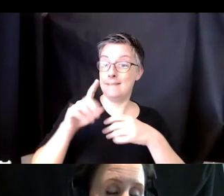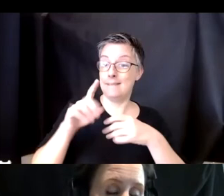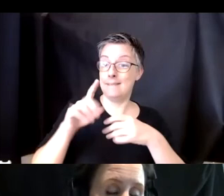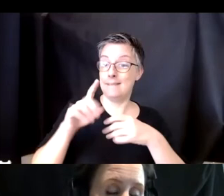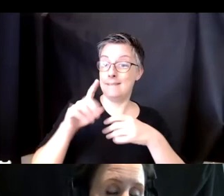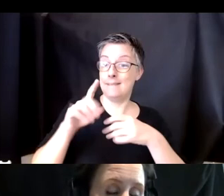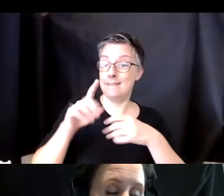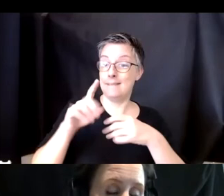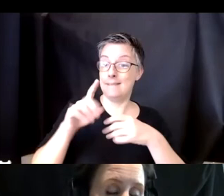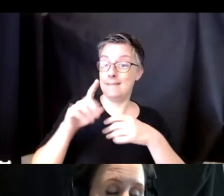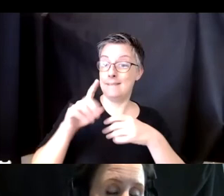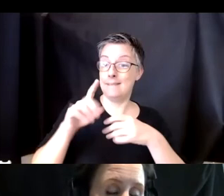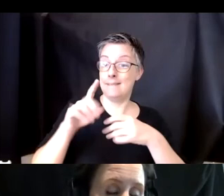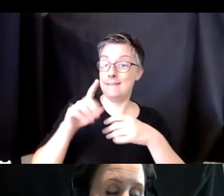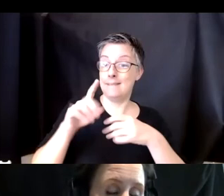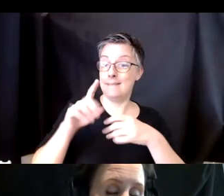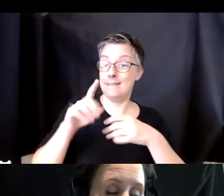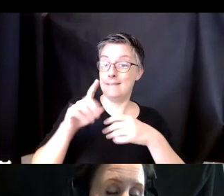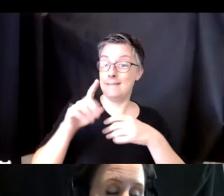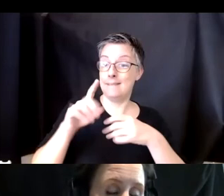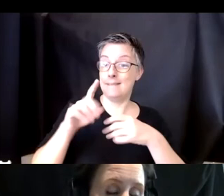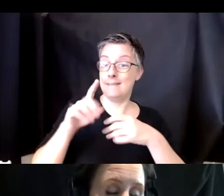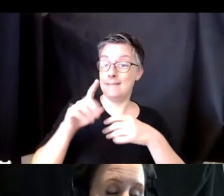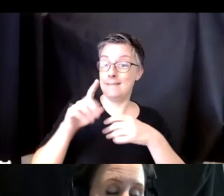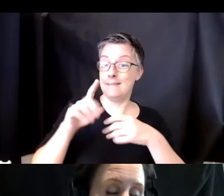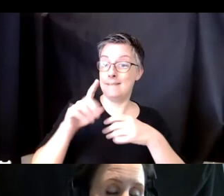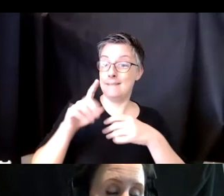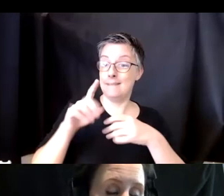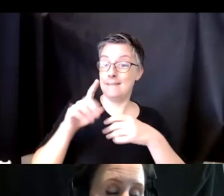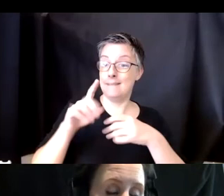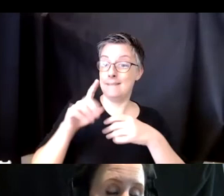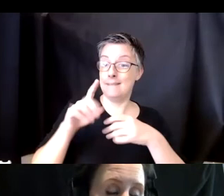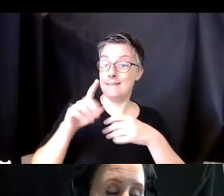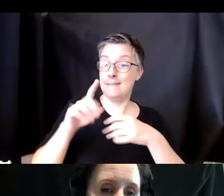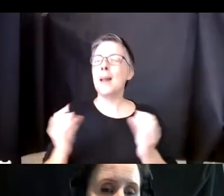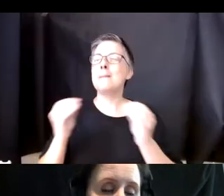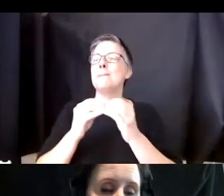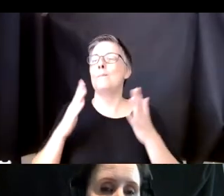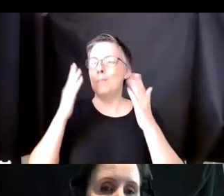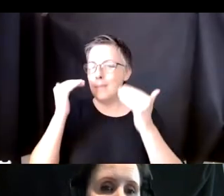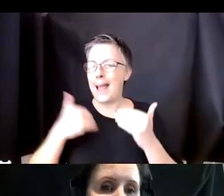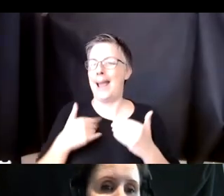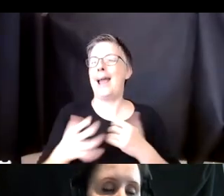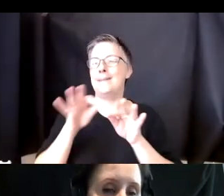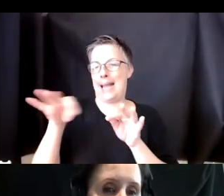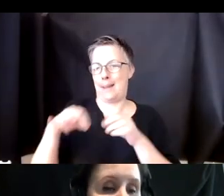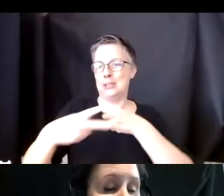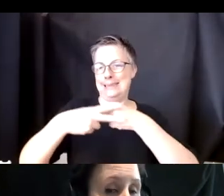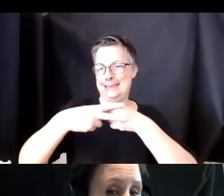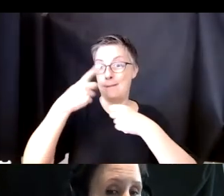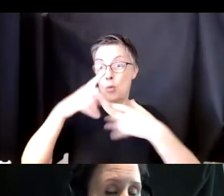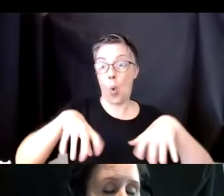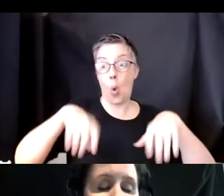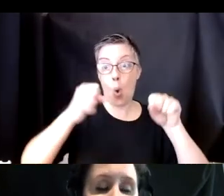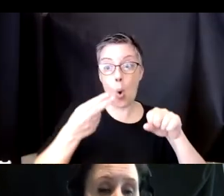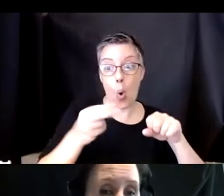that people type in the chat, but they don't always include the caption. That means that you're more likely to have the caption saved from Doom